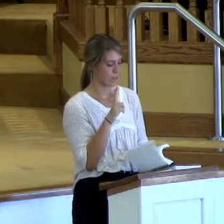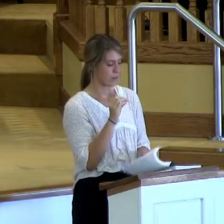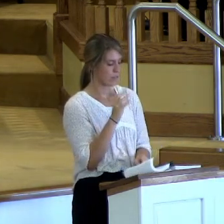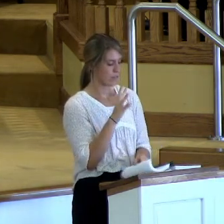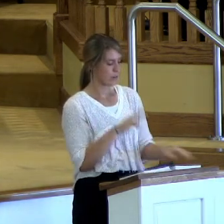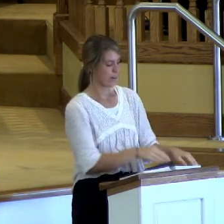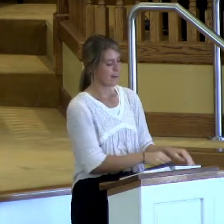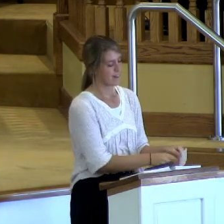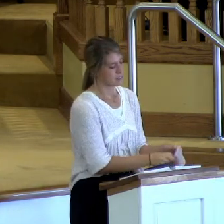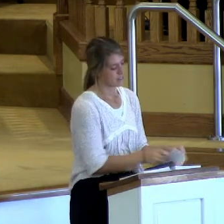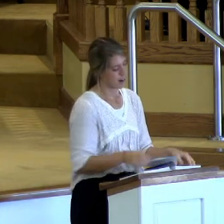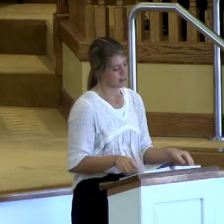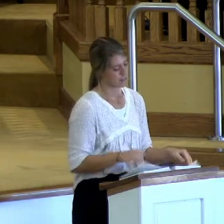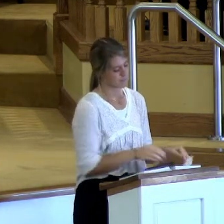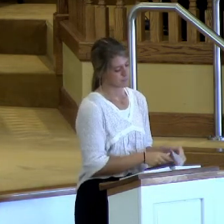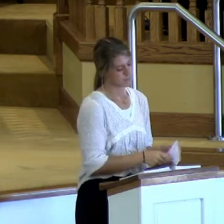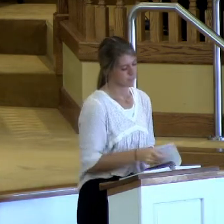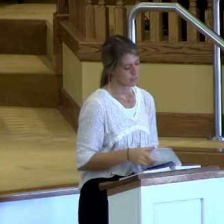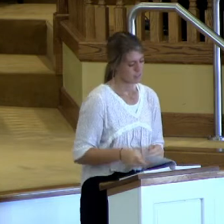hope I know it. 304.